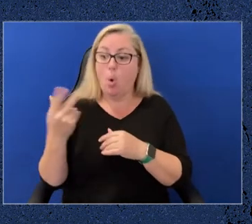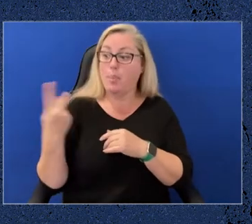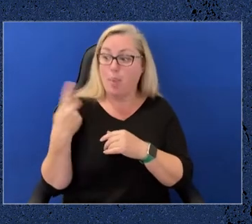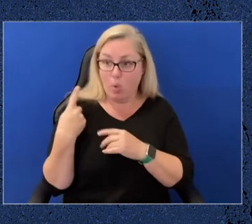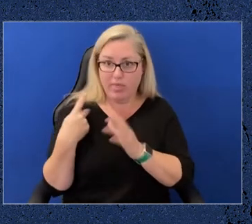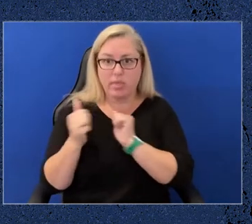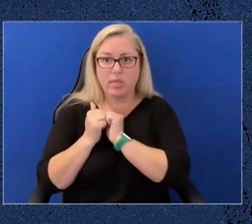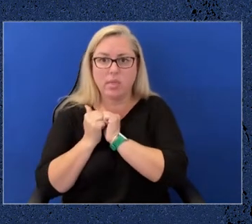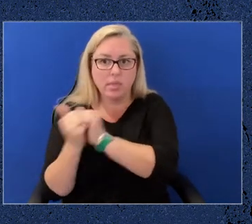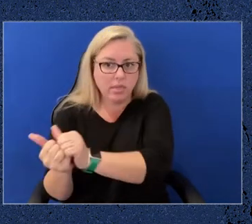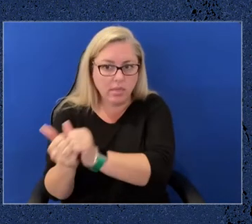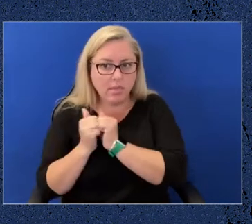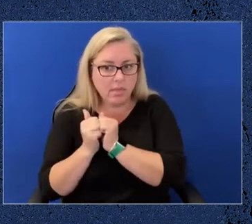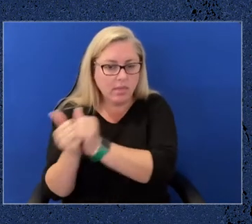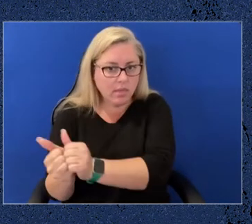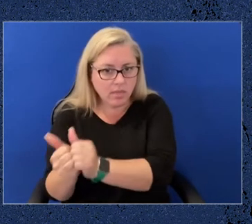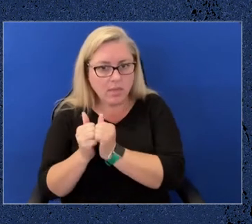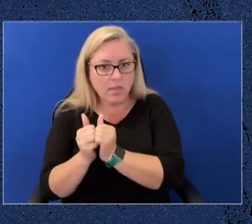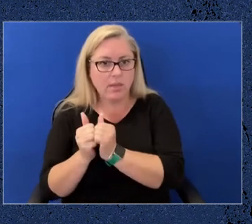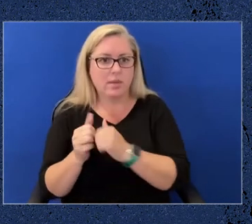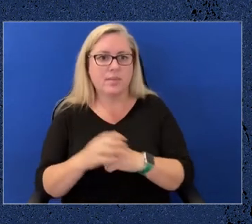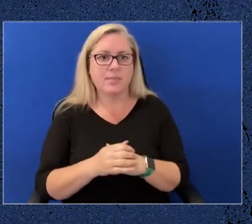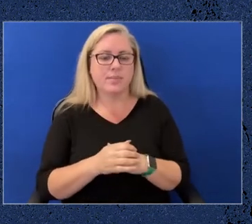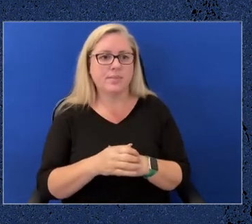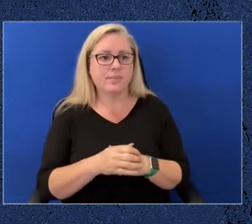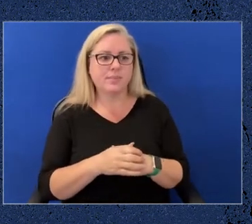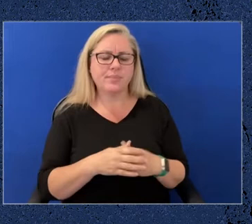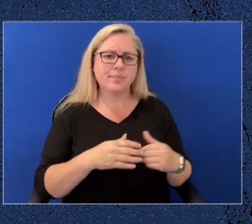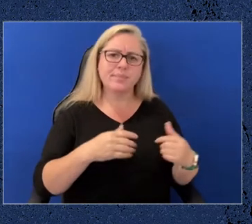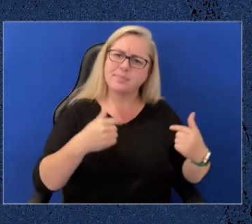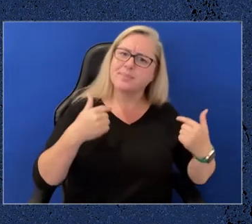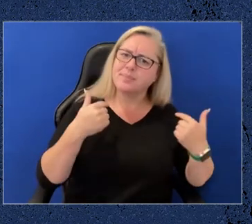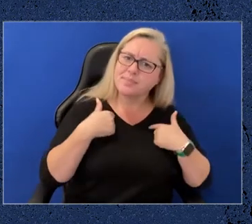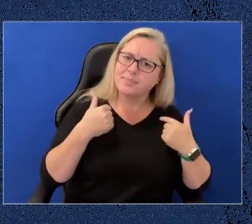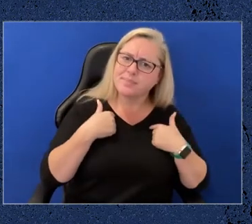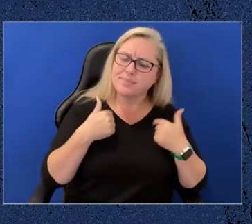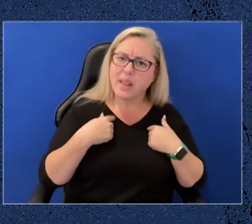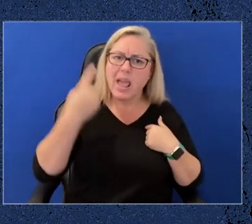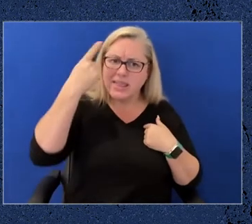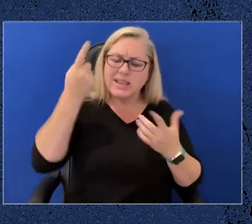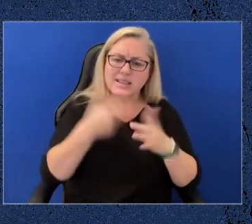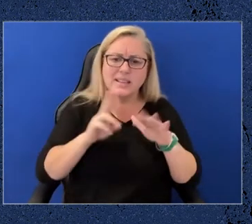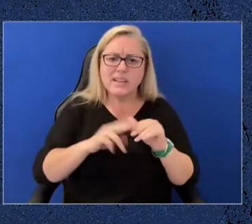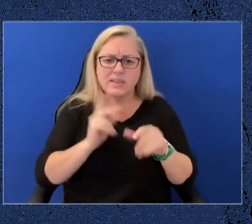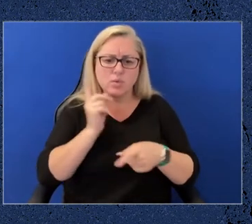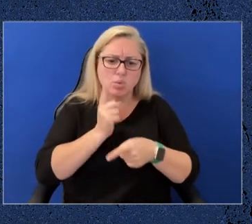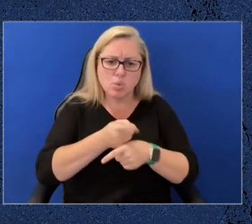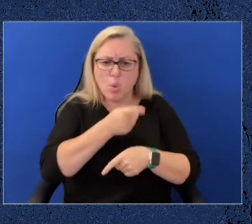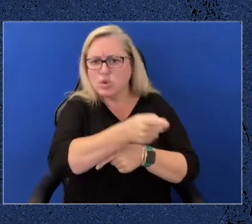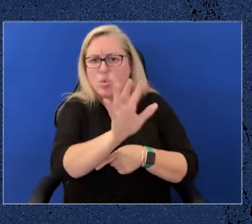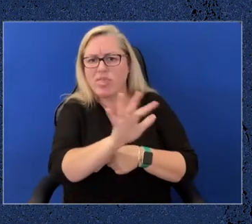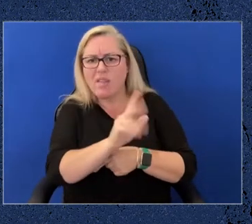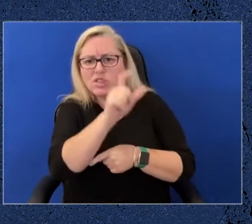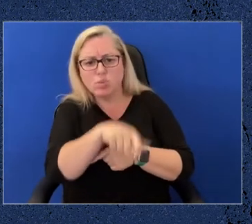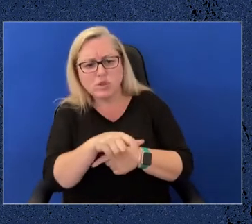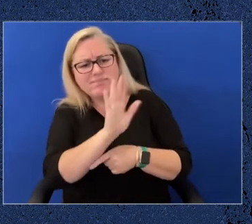scientific grounding that I have. I think if you speak to the average person on the street and you ask them what science is, they'd say something